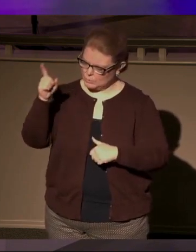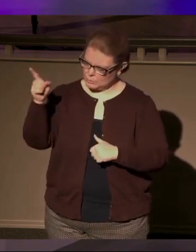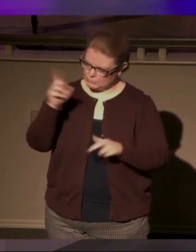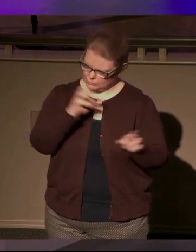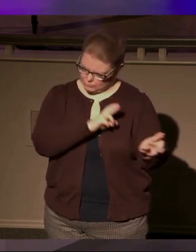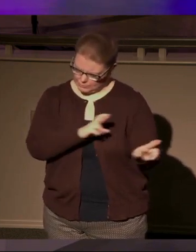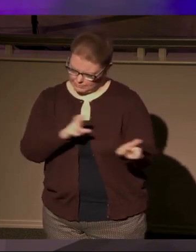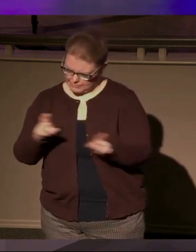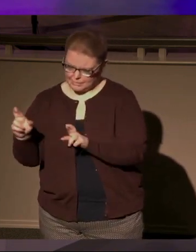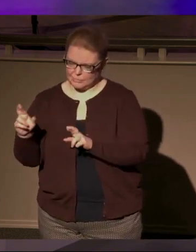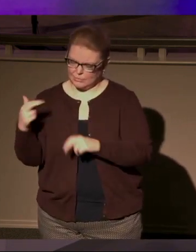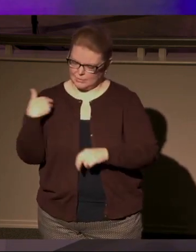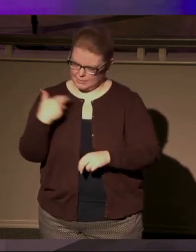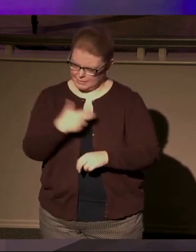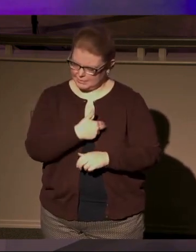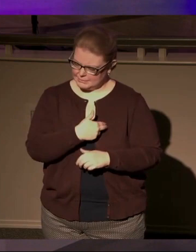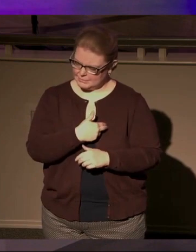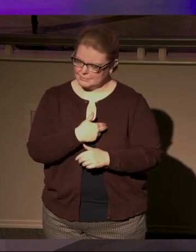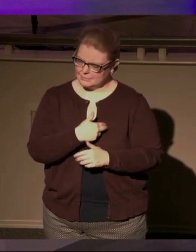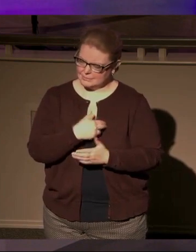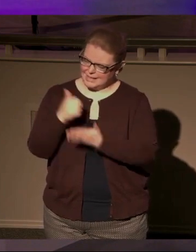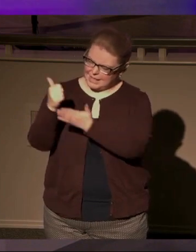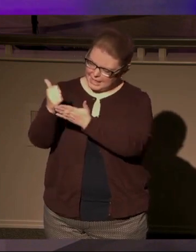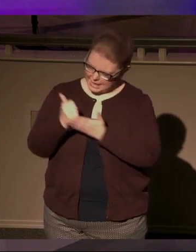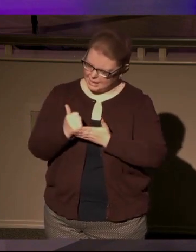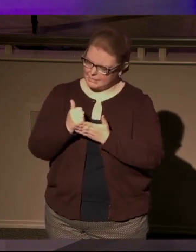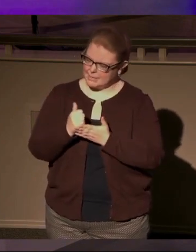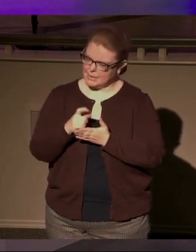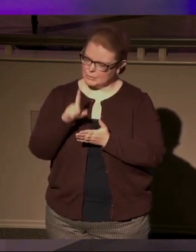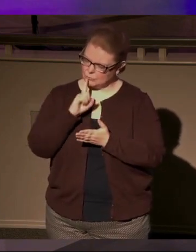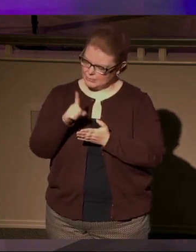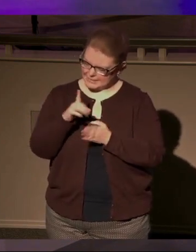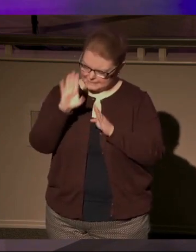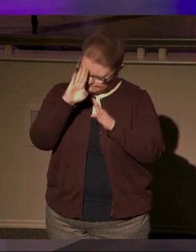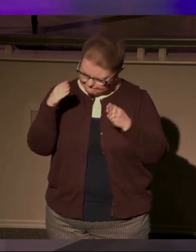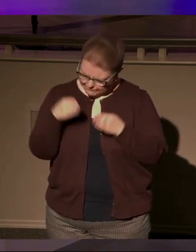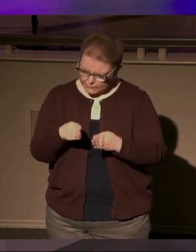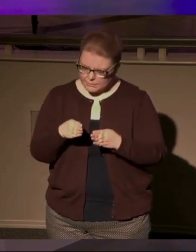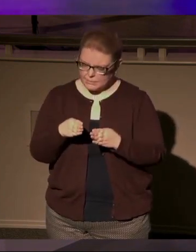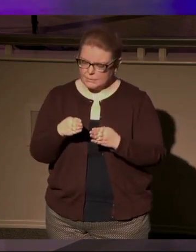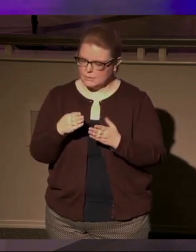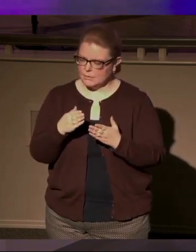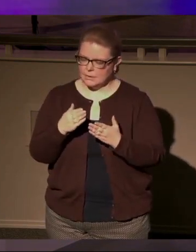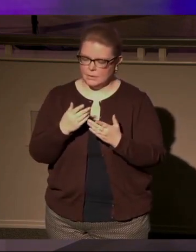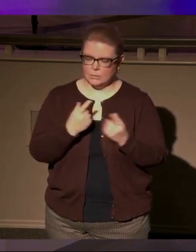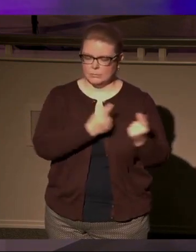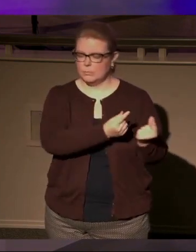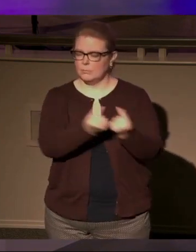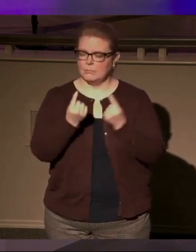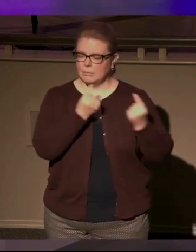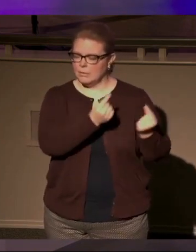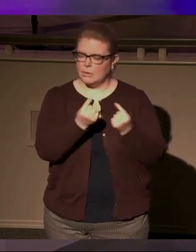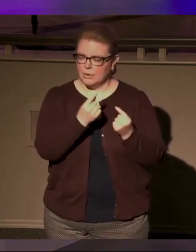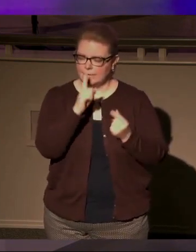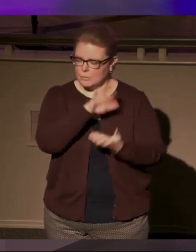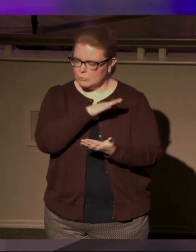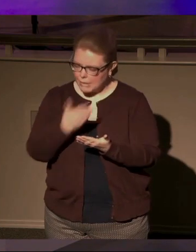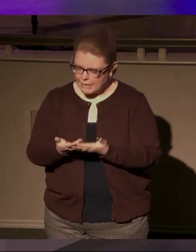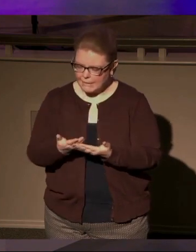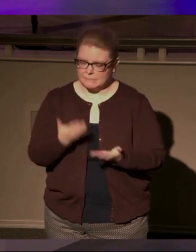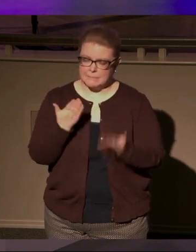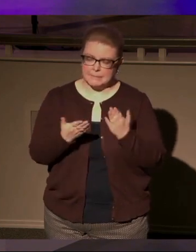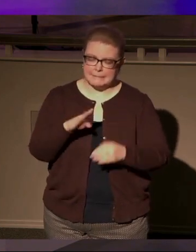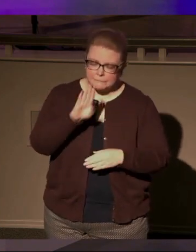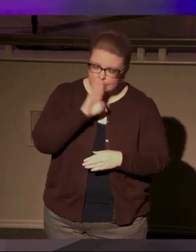prepare us. Help us to set aside the hustle that it took to get here this morning, the